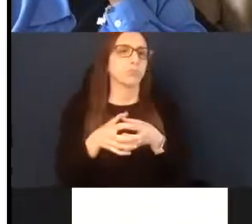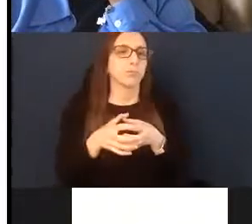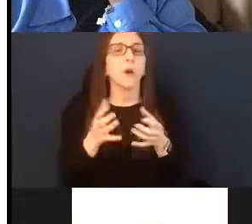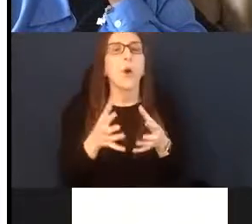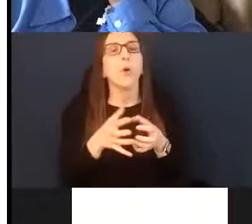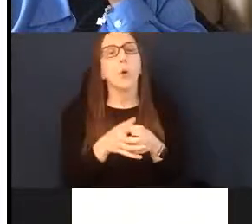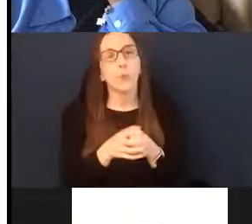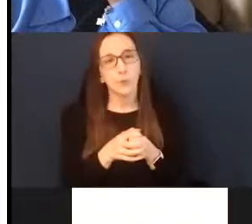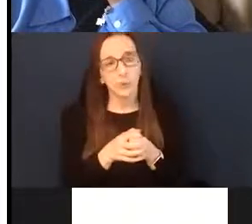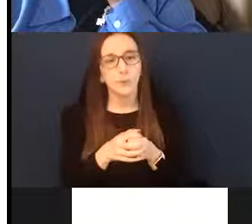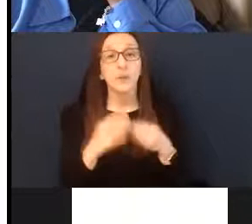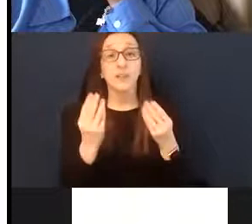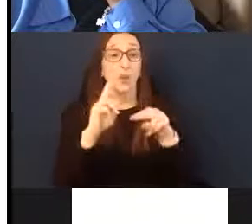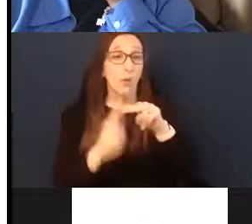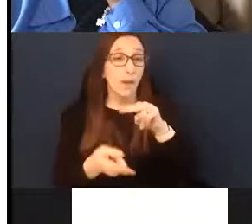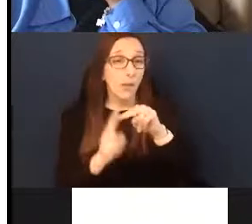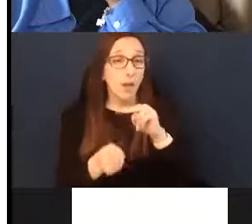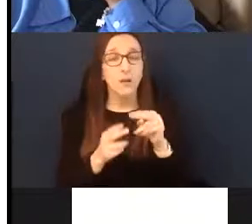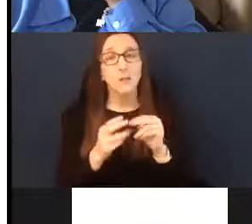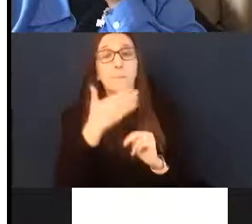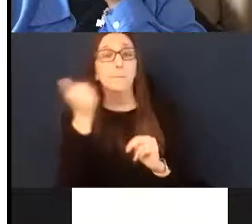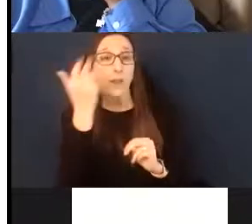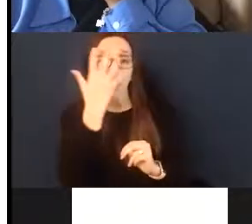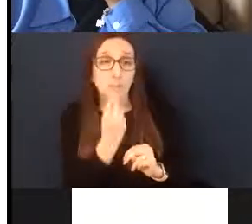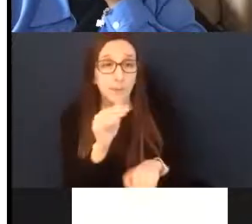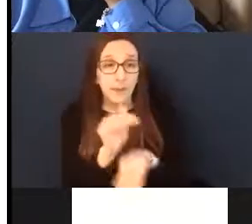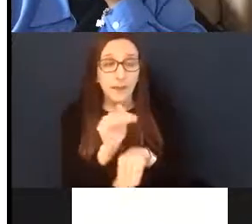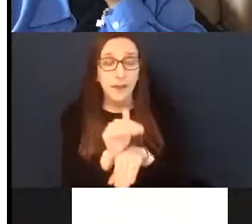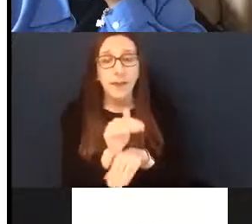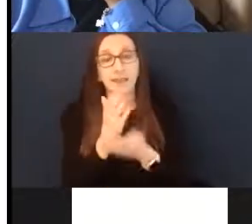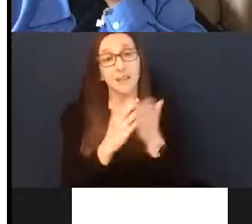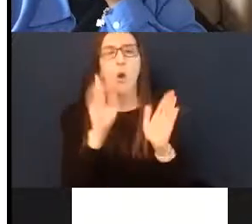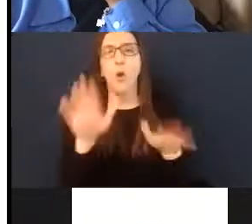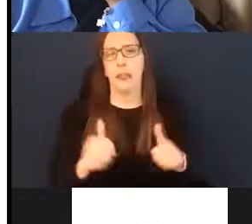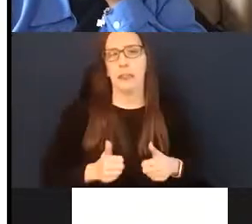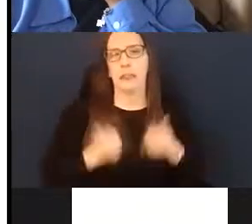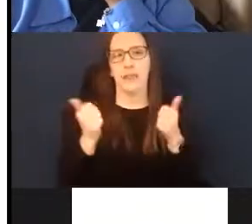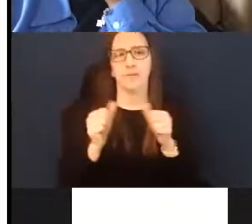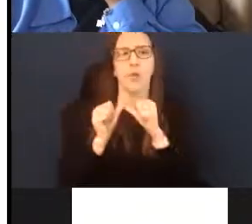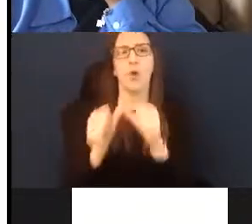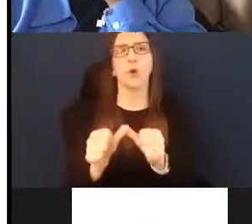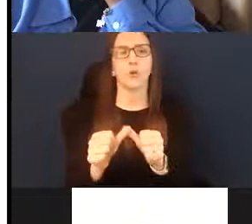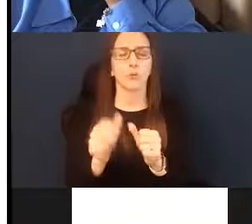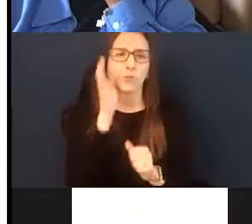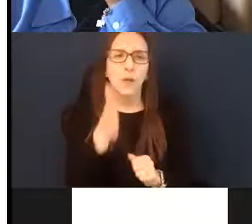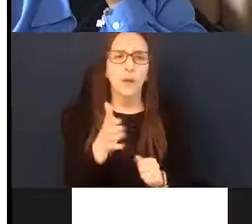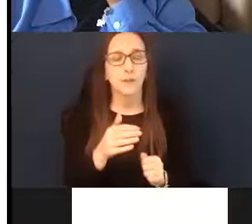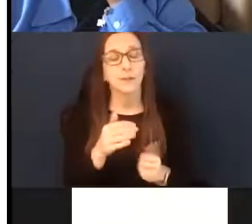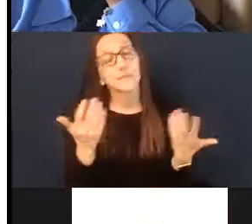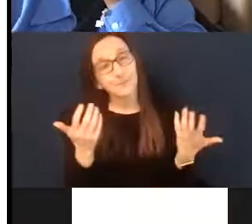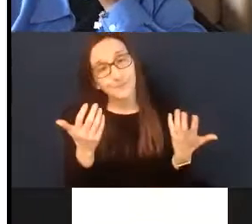loss, gives you a better night's sleep, and some people are even saying it helps you live longer. The list definitely goes on and